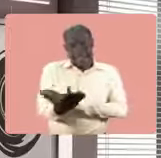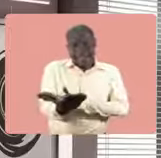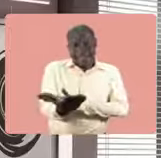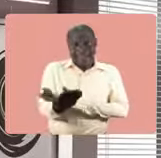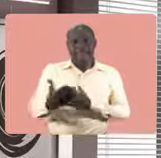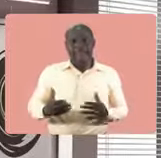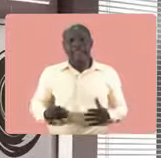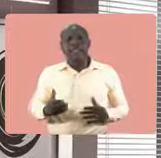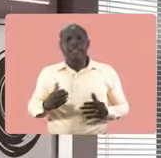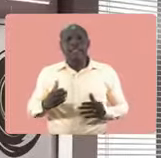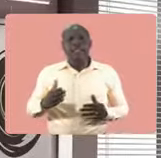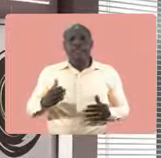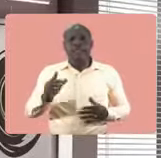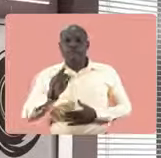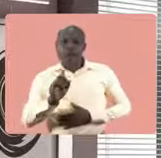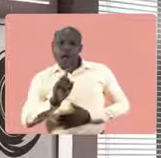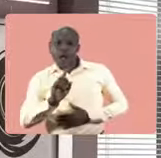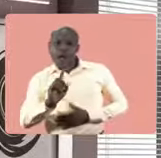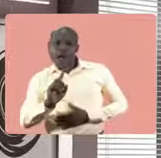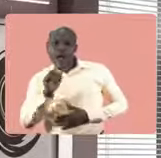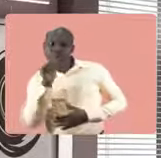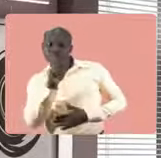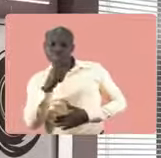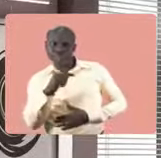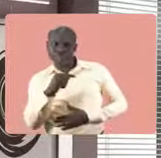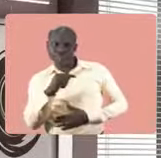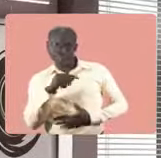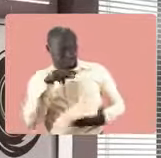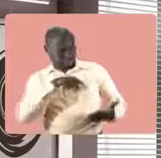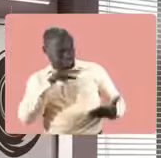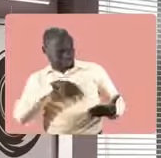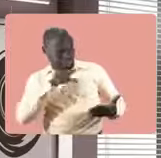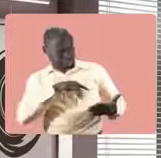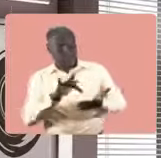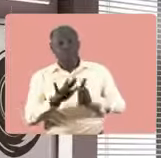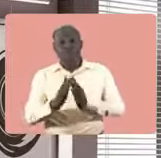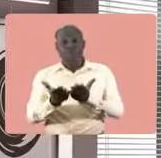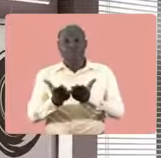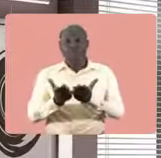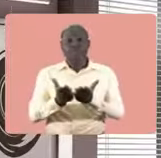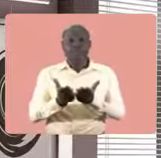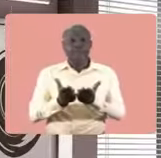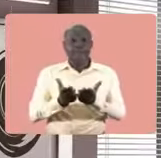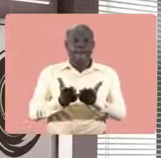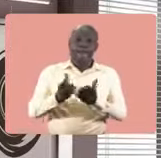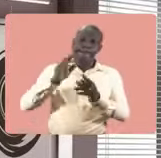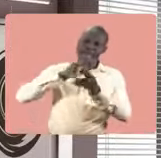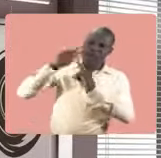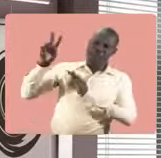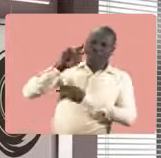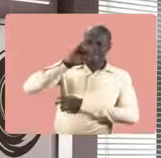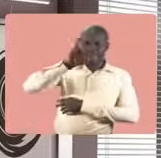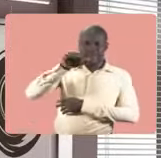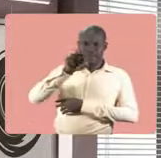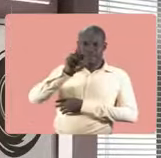anopayi, bebia minu ejina ewa chokronkron ekwa ansono. Eye odifo